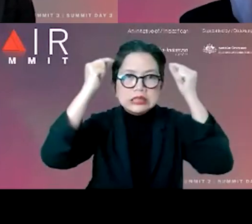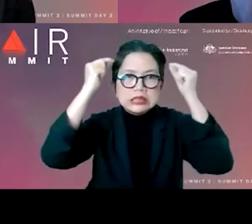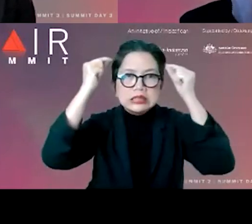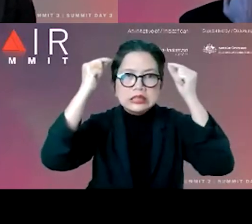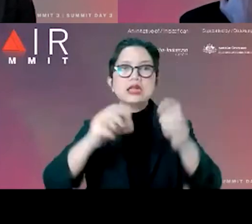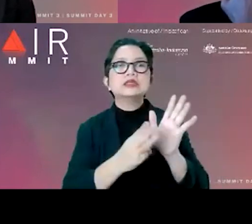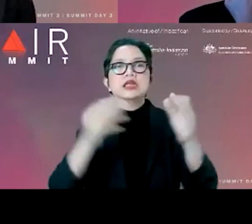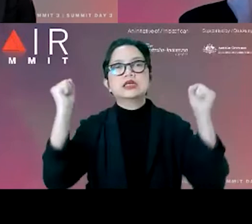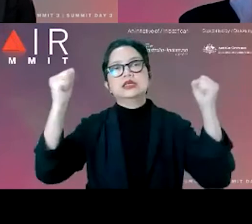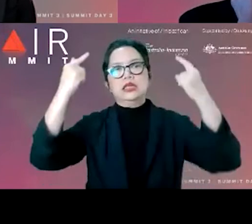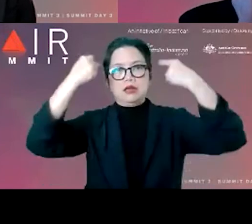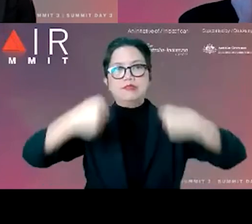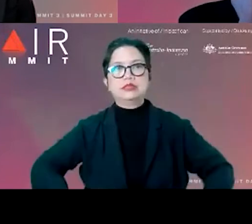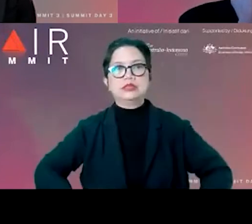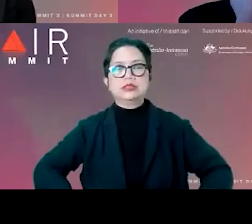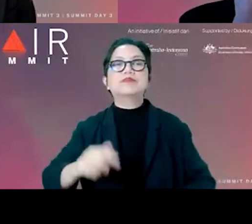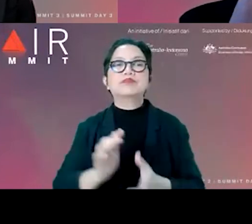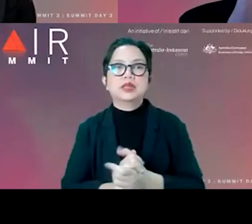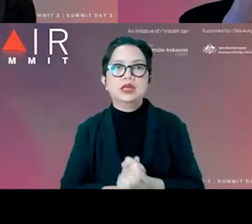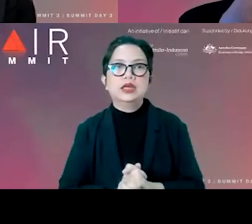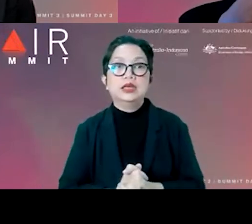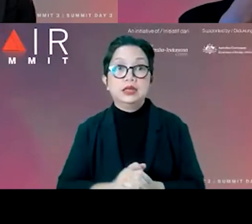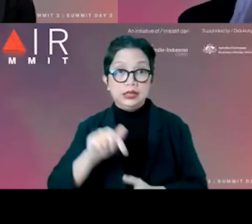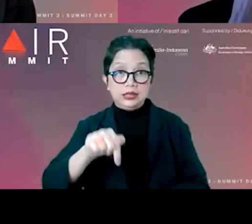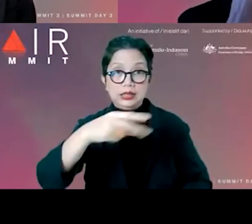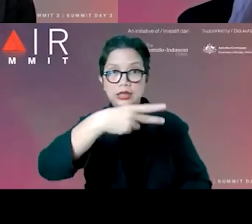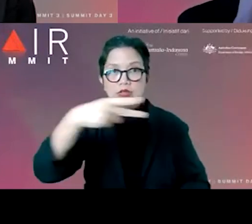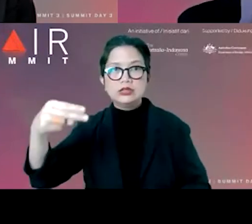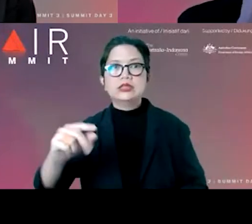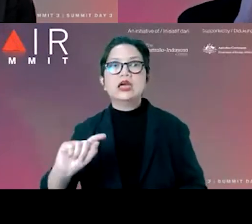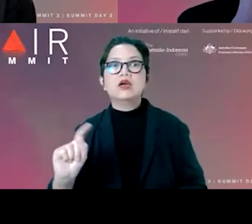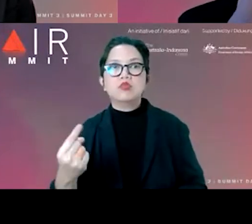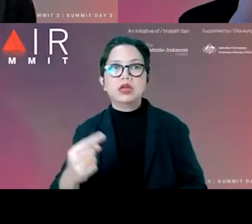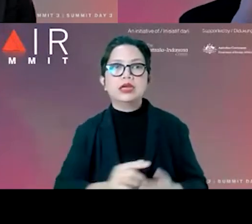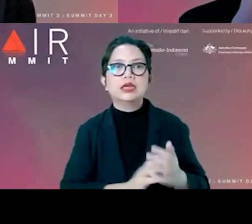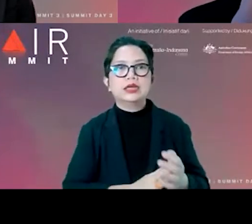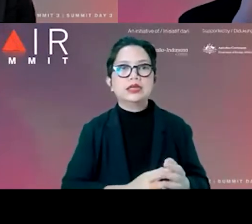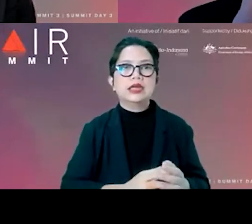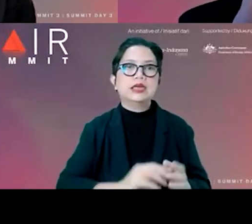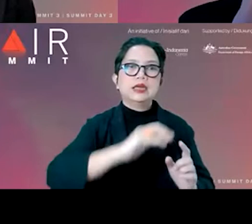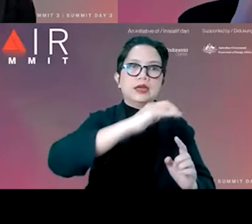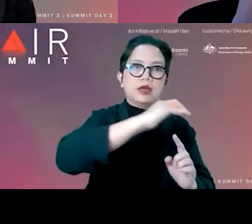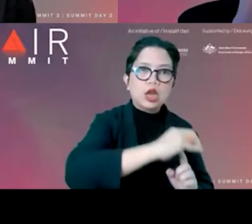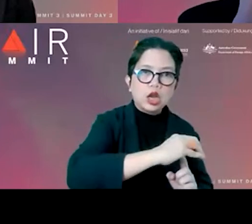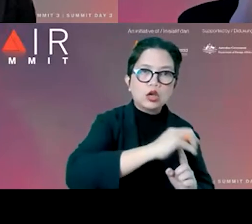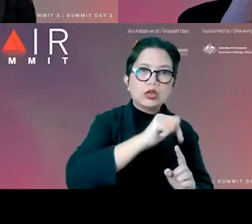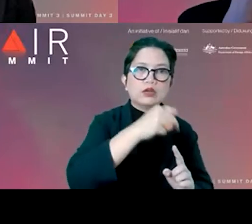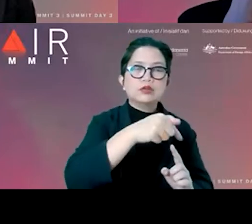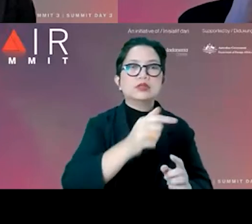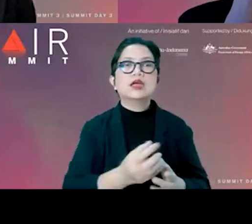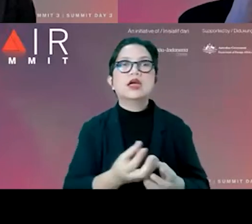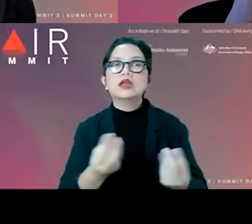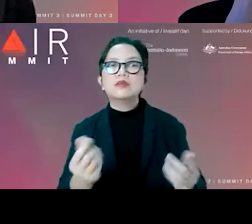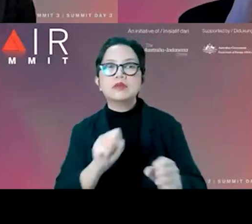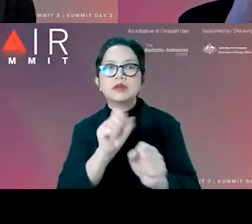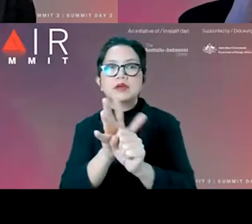the lockdowns because of the new variant, and still as they race to get a higher level of vaccination. What that means on the street